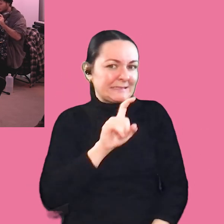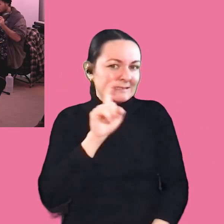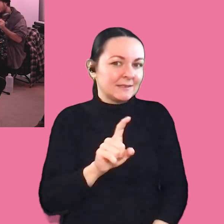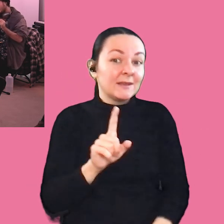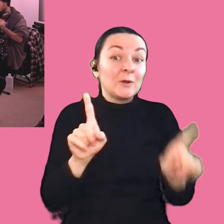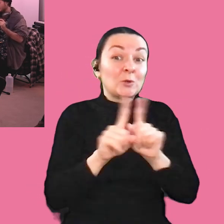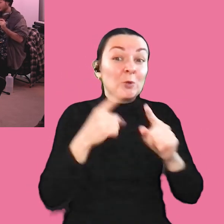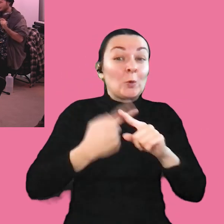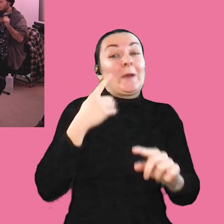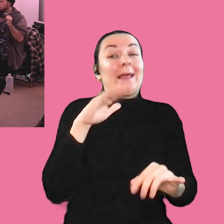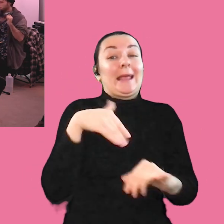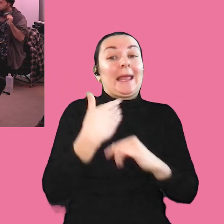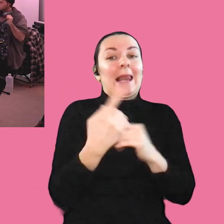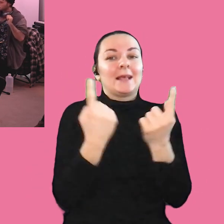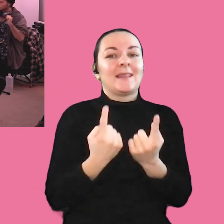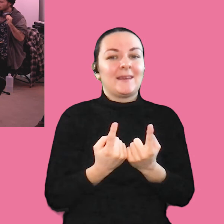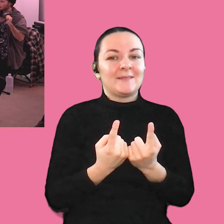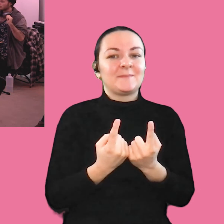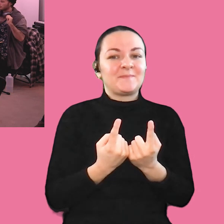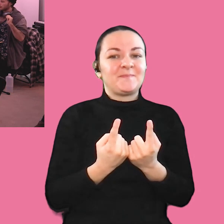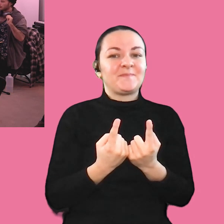just quick last thing,